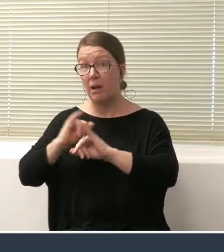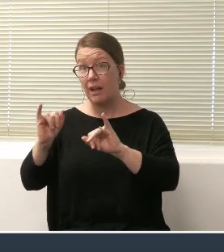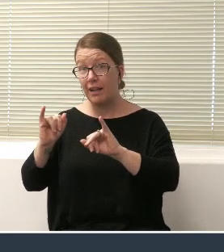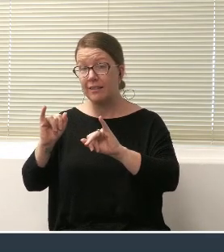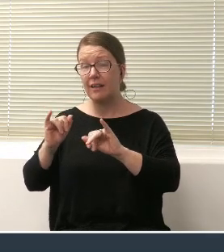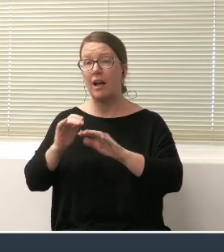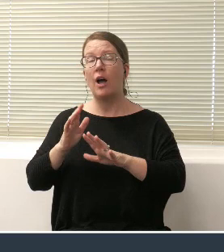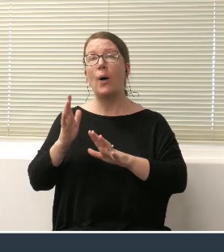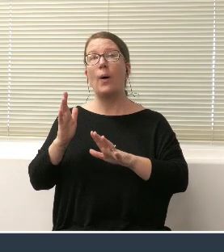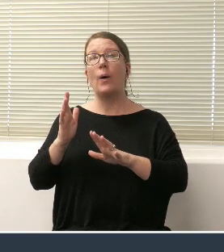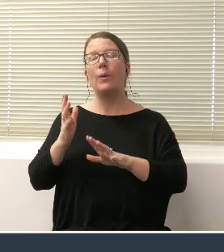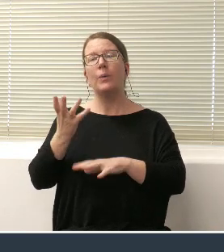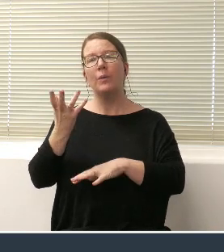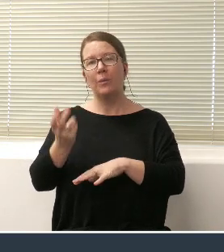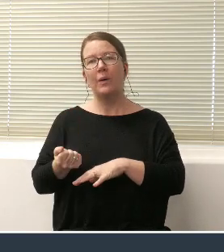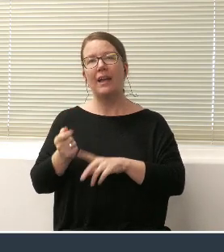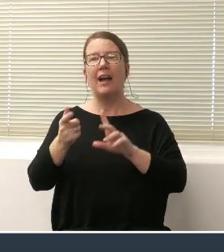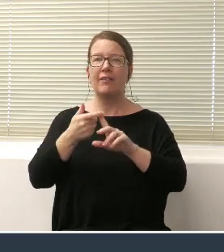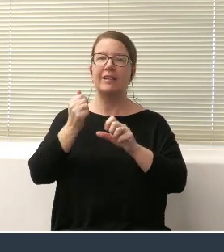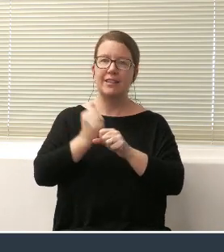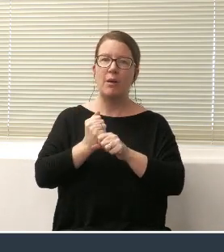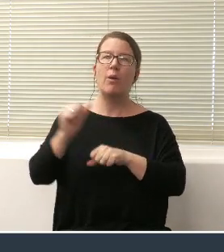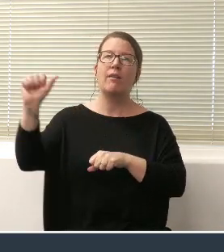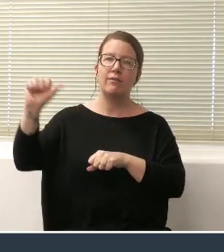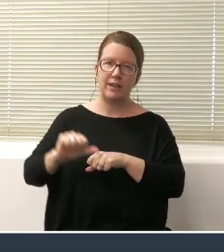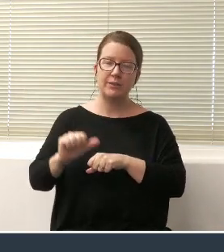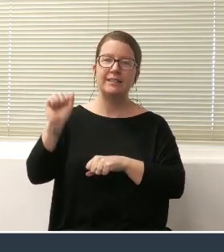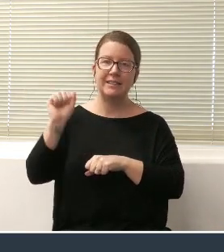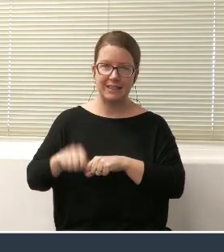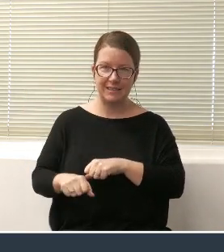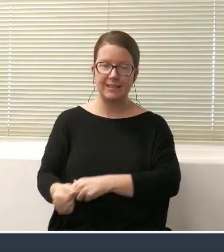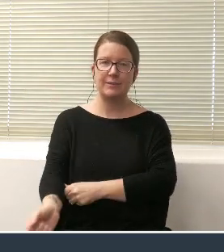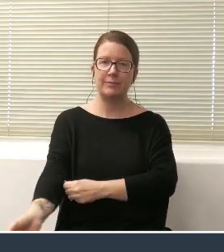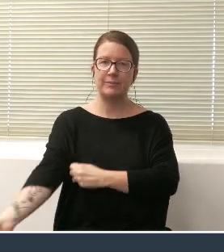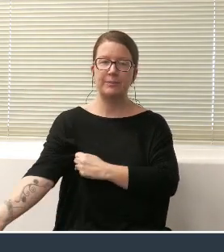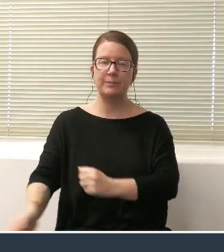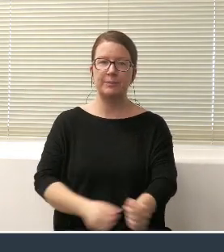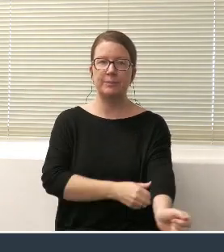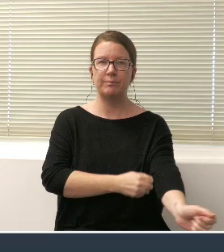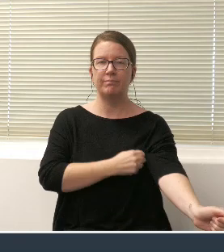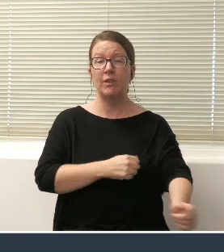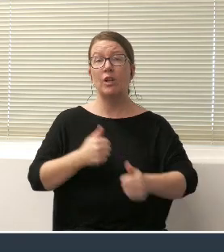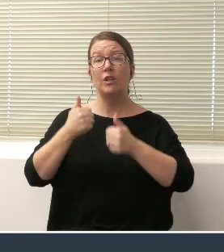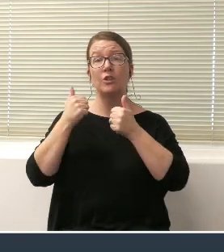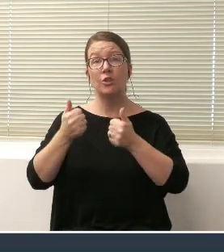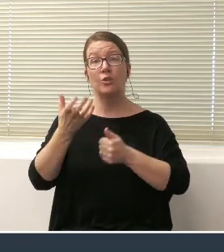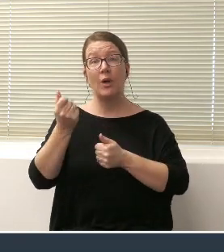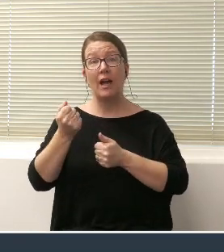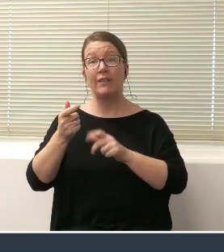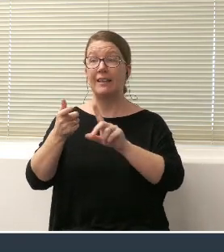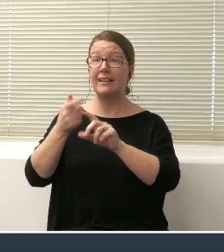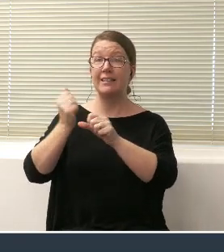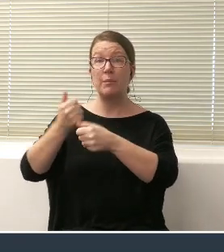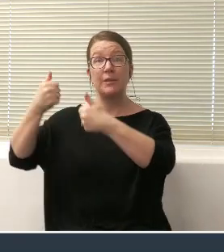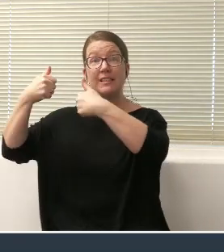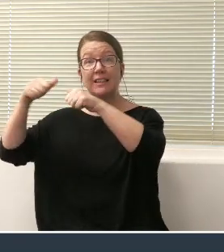Through you, Madam Mayor, we have numerous examples of ones that have failed, and it's quite a good thing to have. You don't want to just